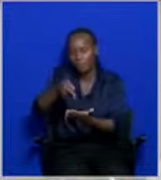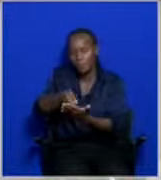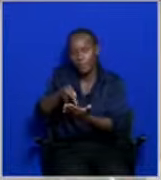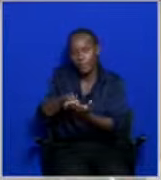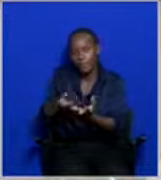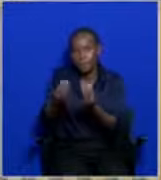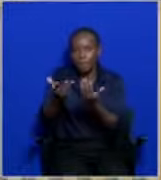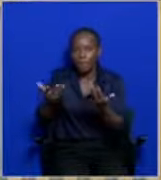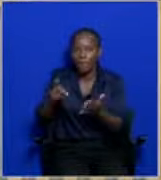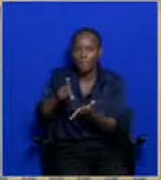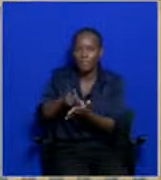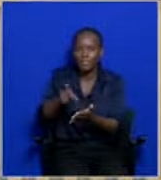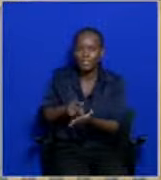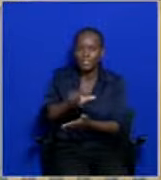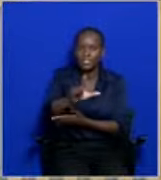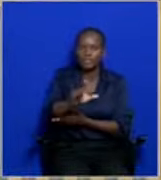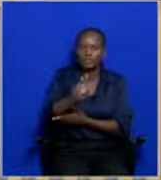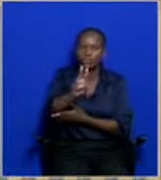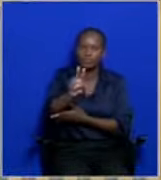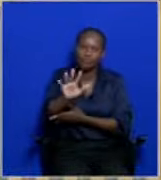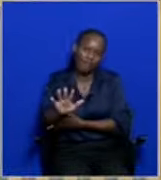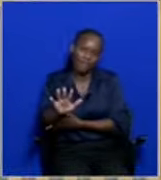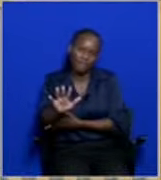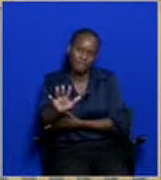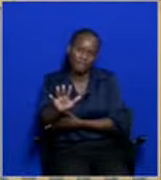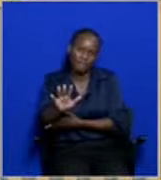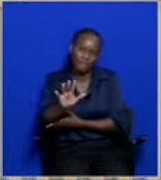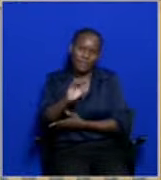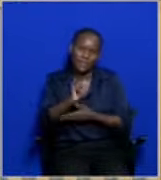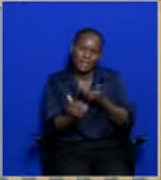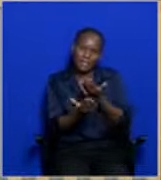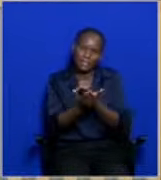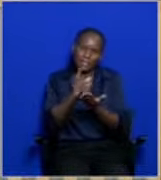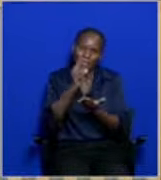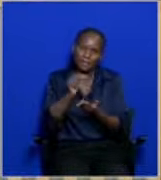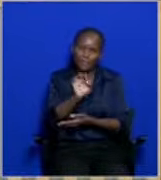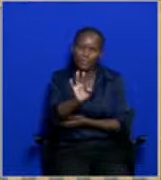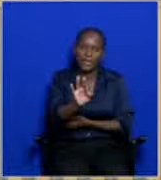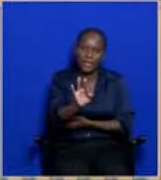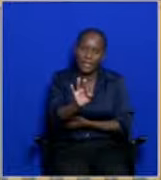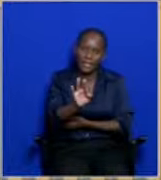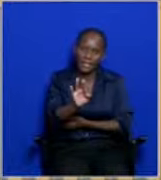725 of annexure 3 of bundle 3 of 3.